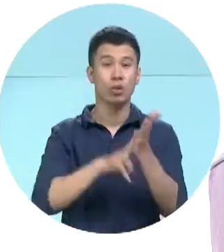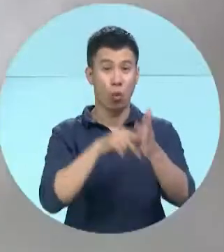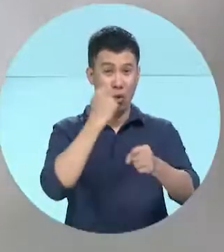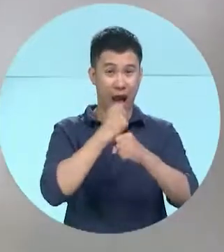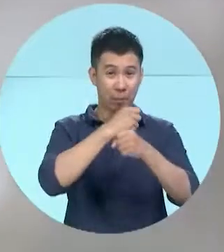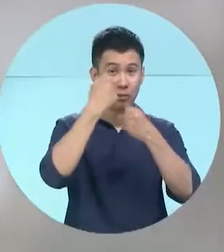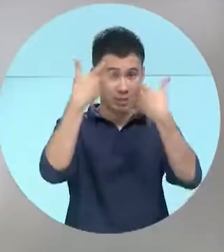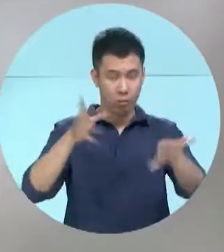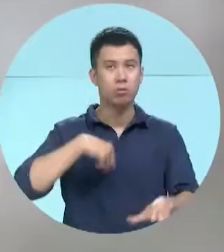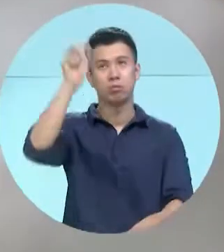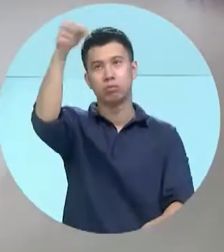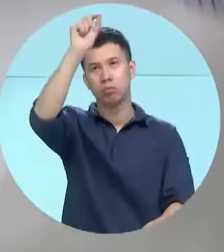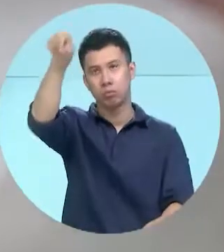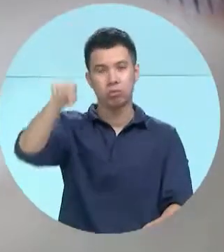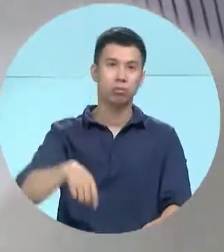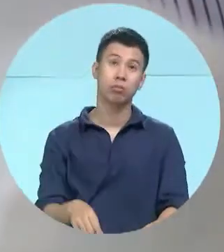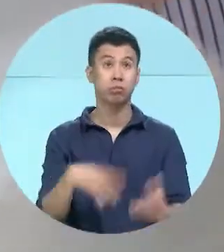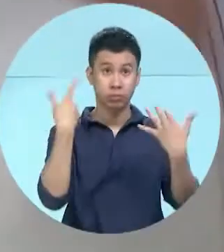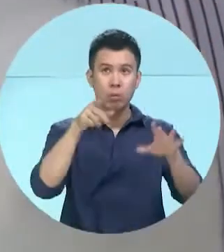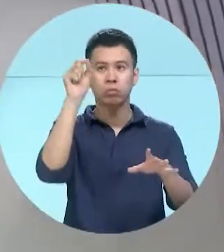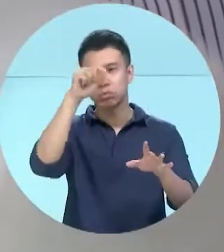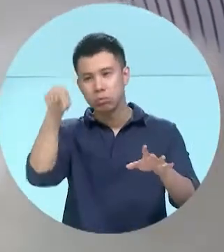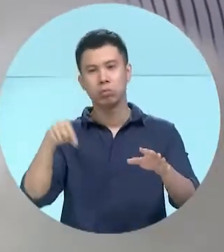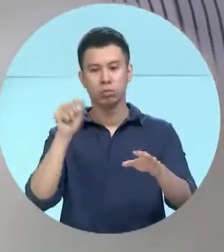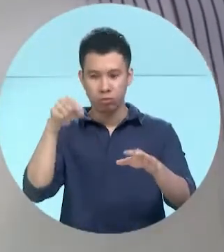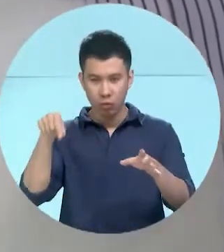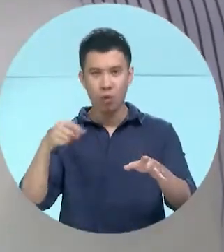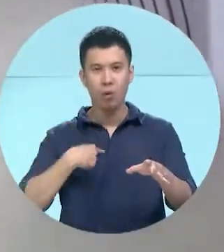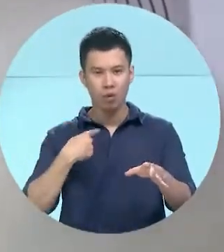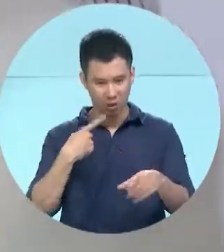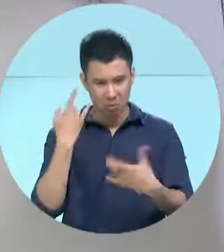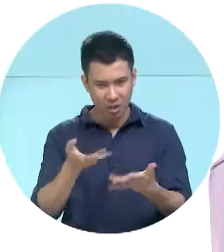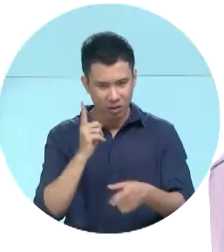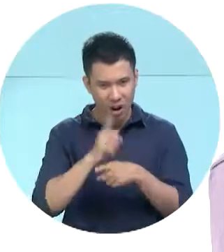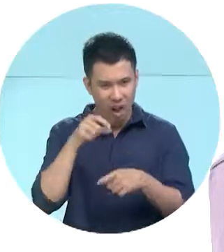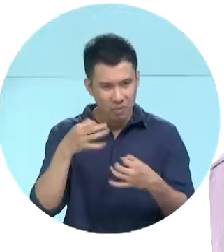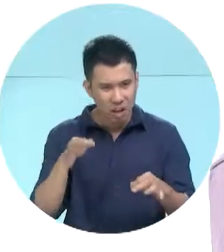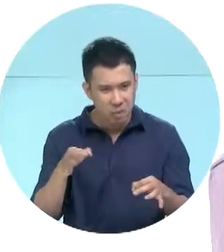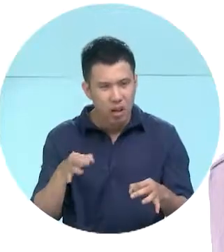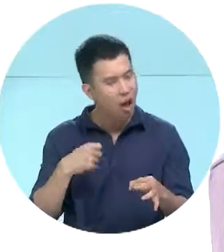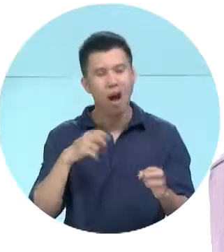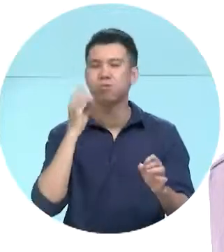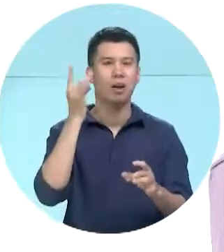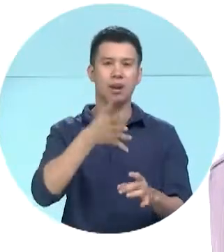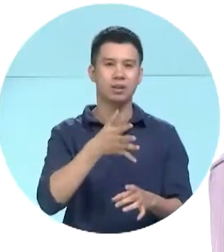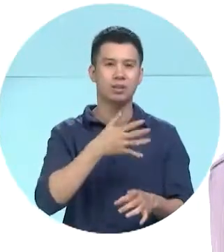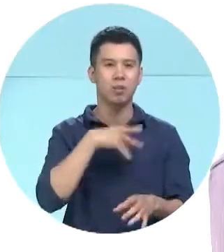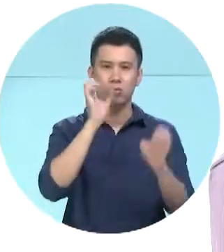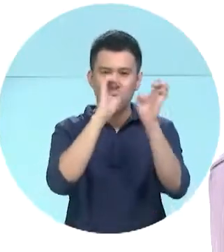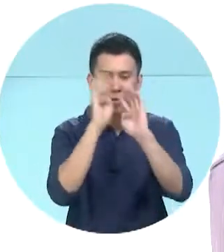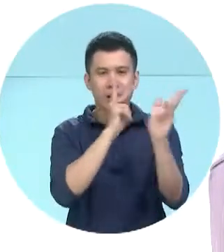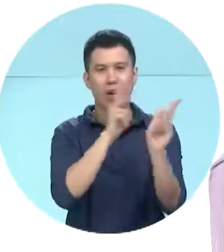for Evan to check off once he's completed that activity. And so this just helps Evan when he comes in